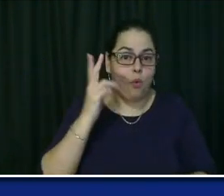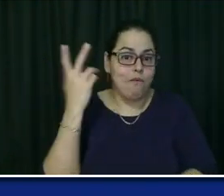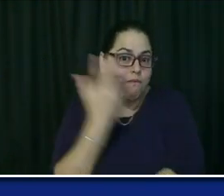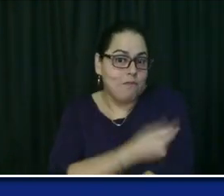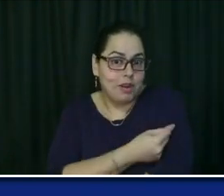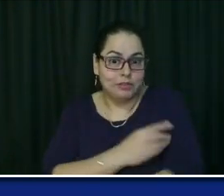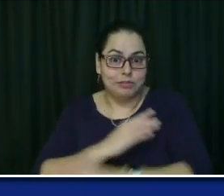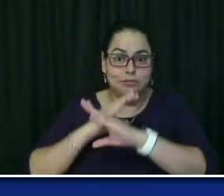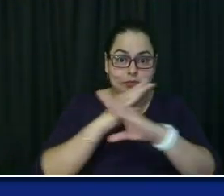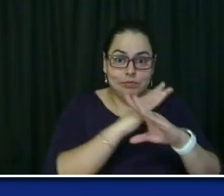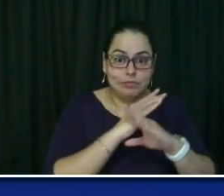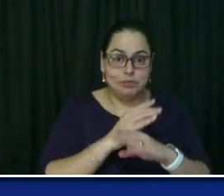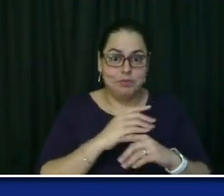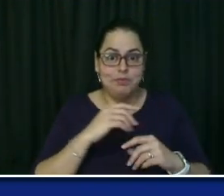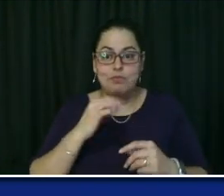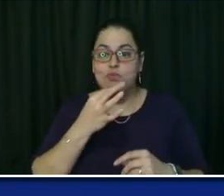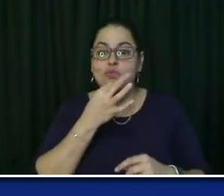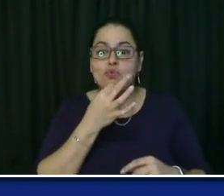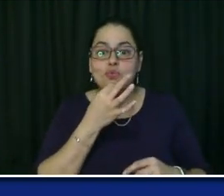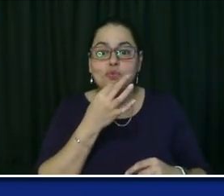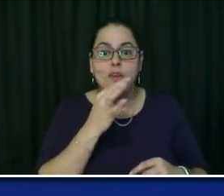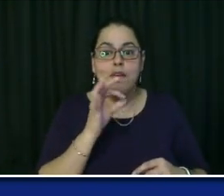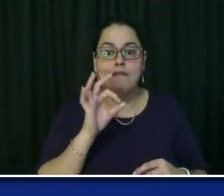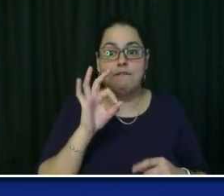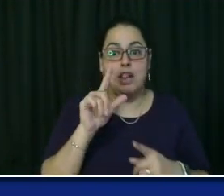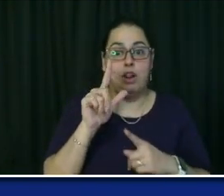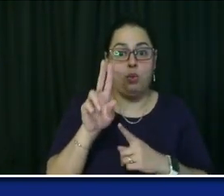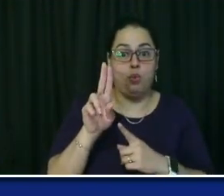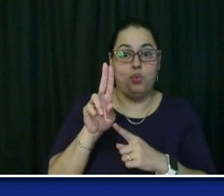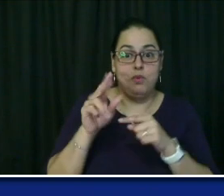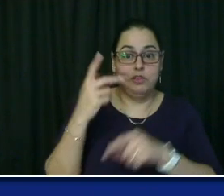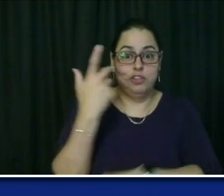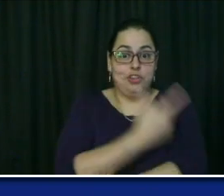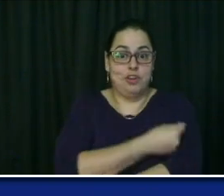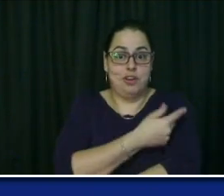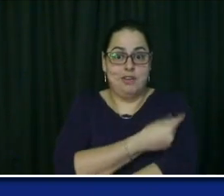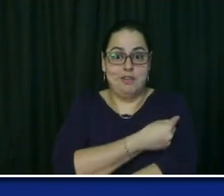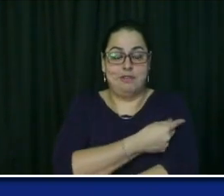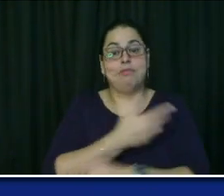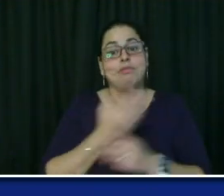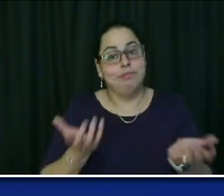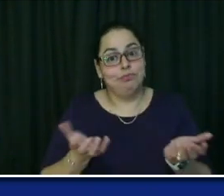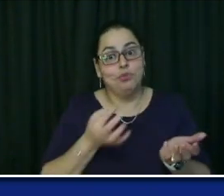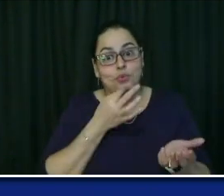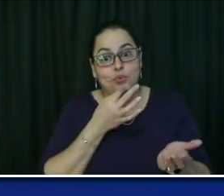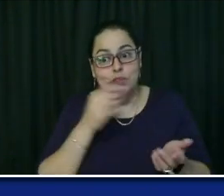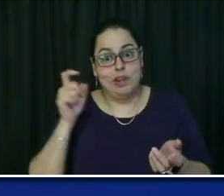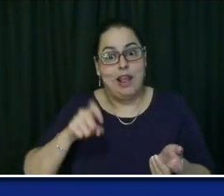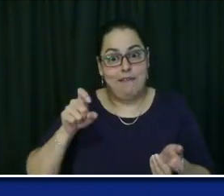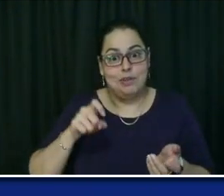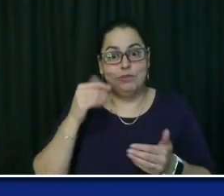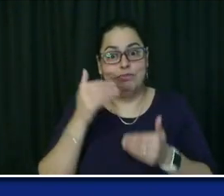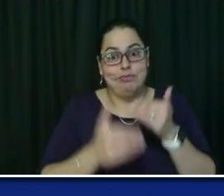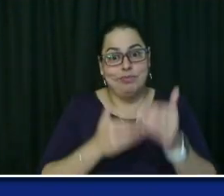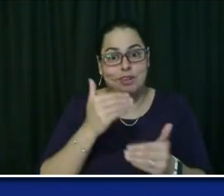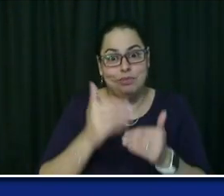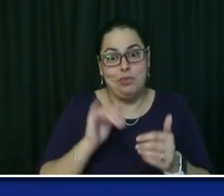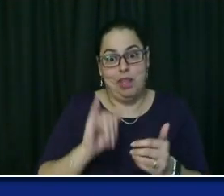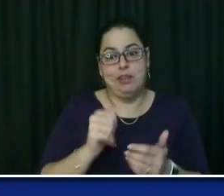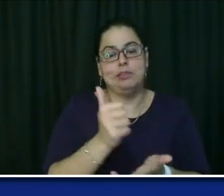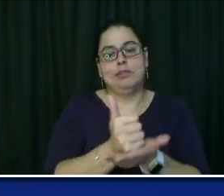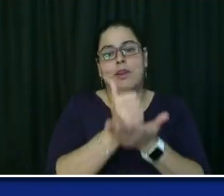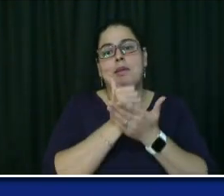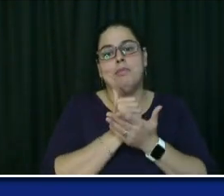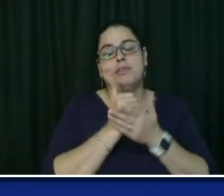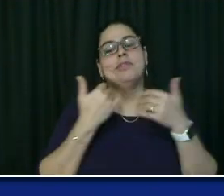that when medical science gives us a vaccine for COVID, that will help us. And then we'll still have to show due diligence for a while because we are going into the winter